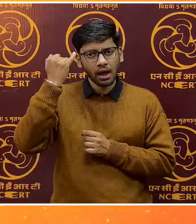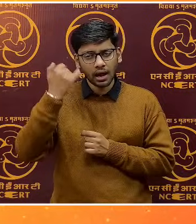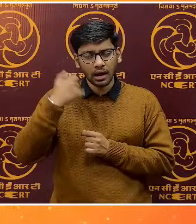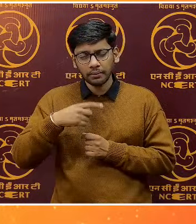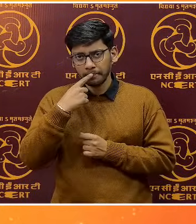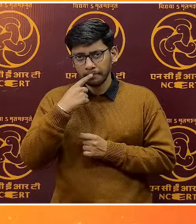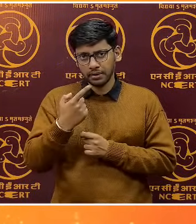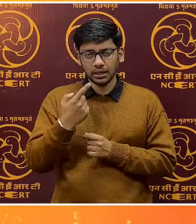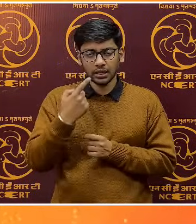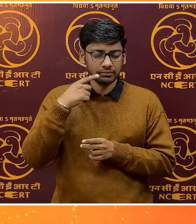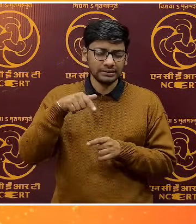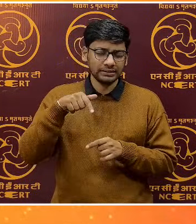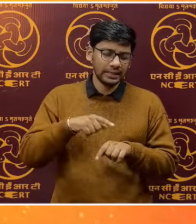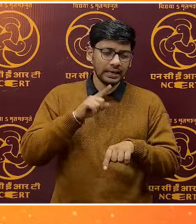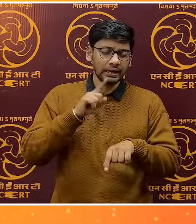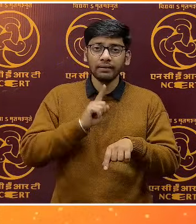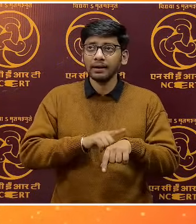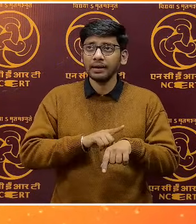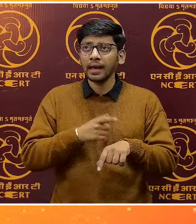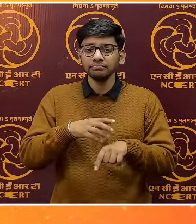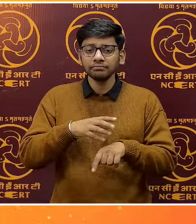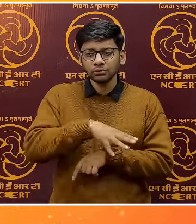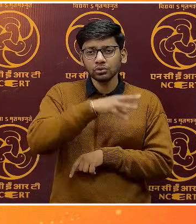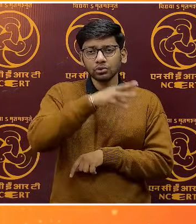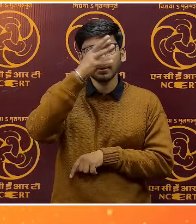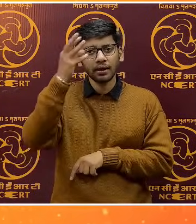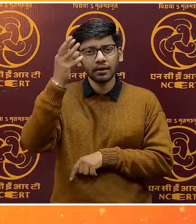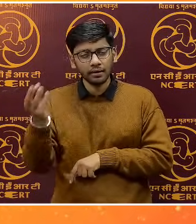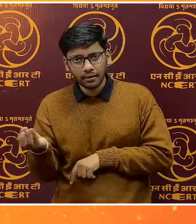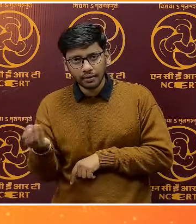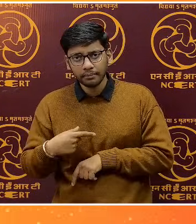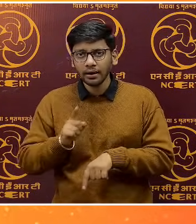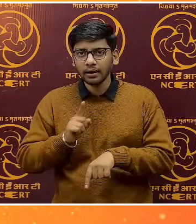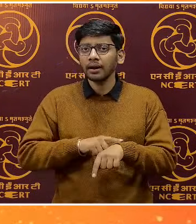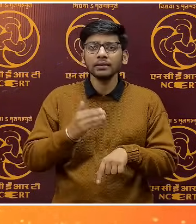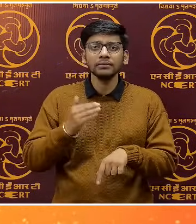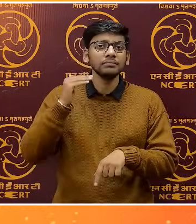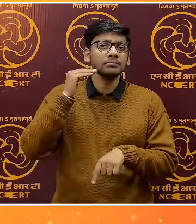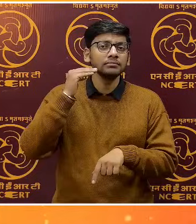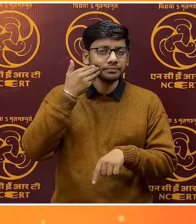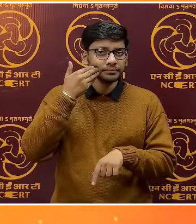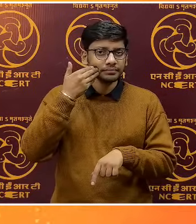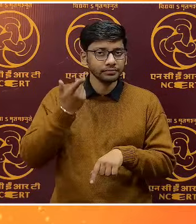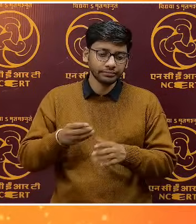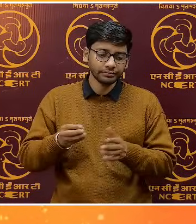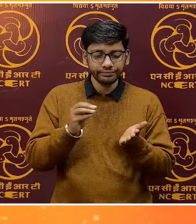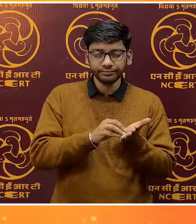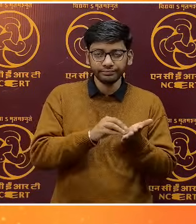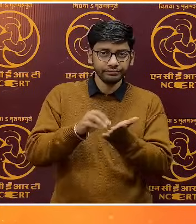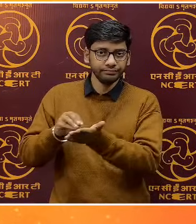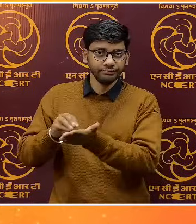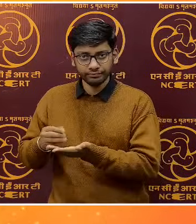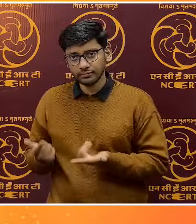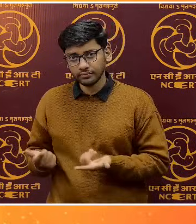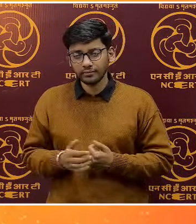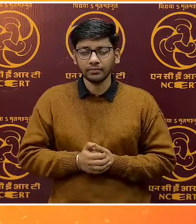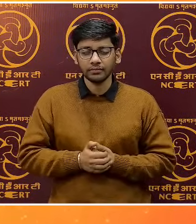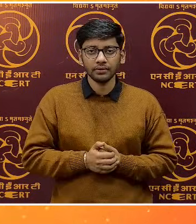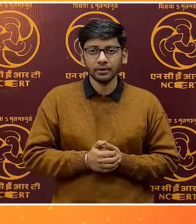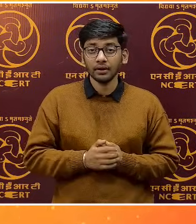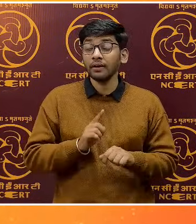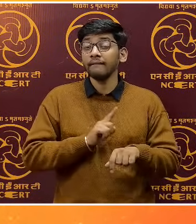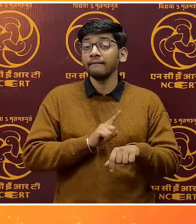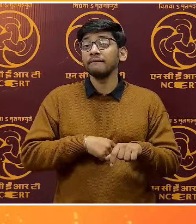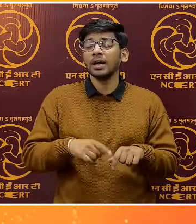me which time of the day I'm talking about and to where I should put this pin. Okay. So your